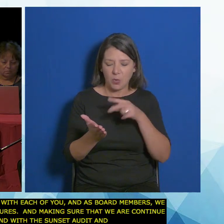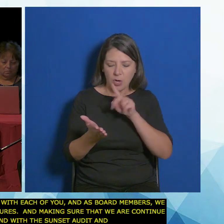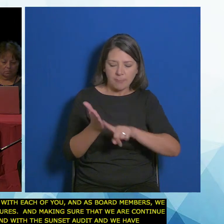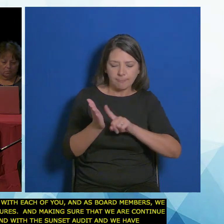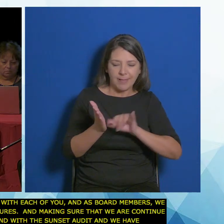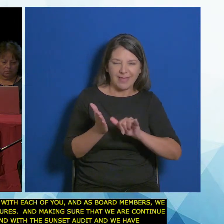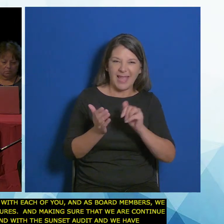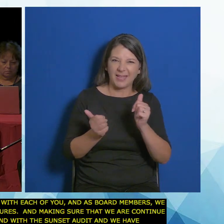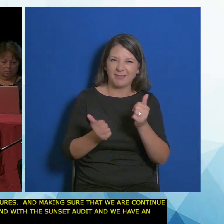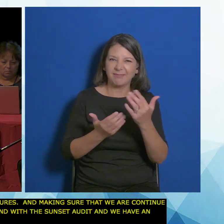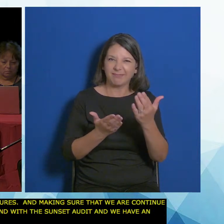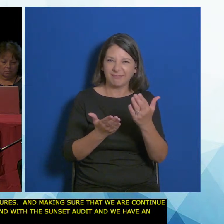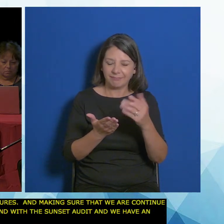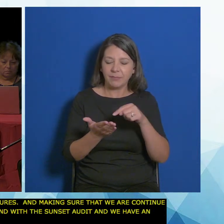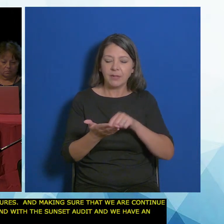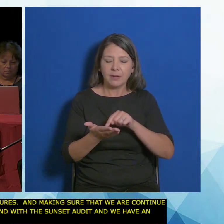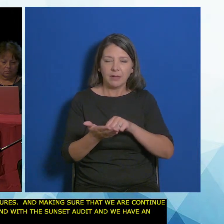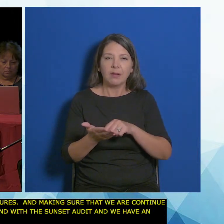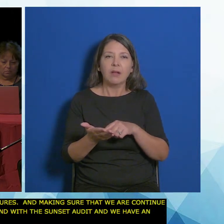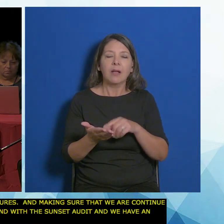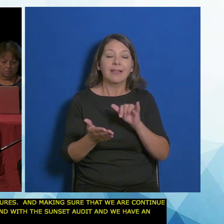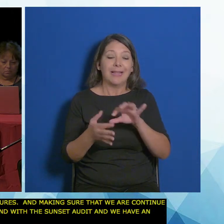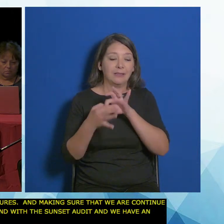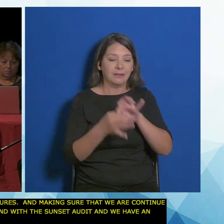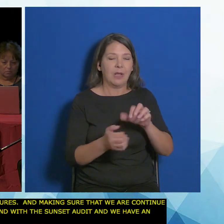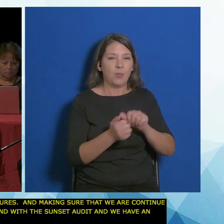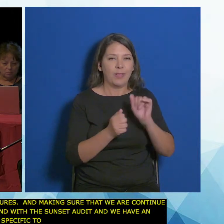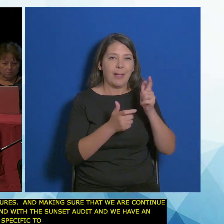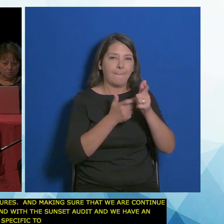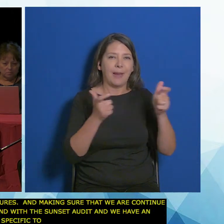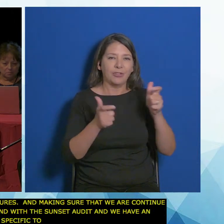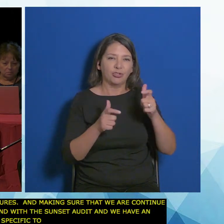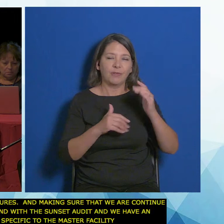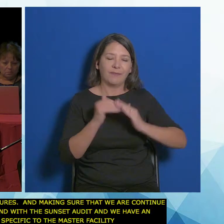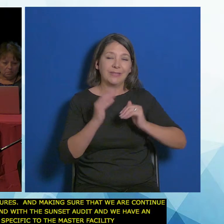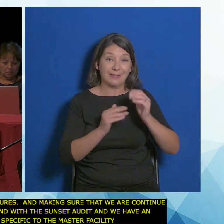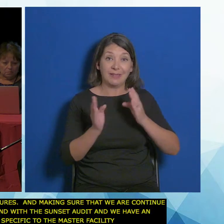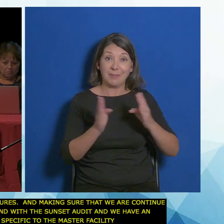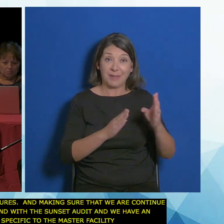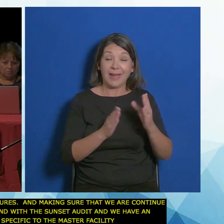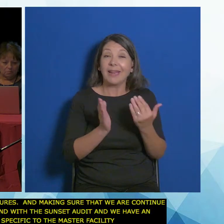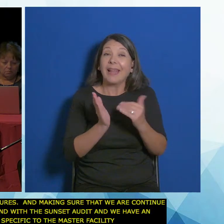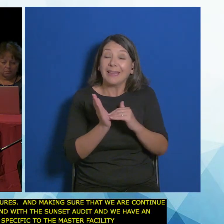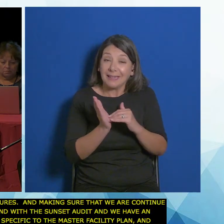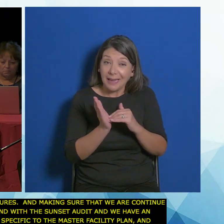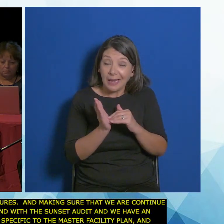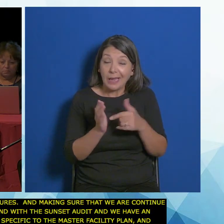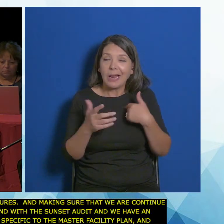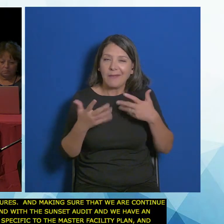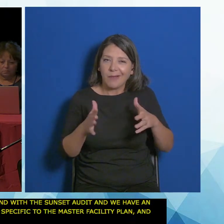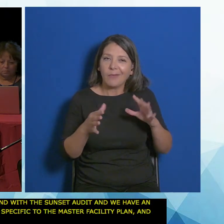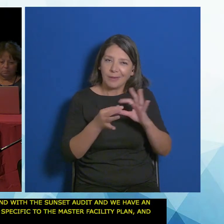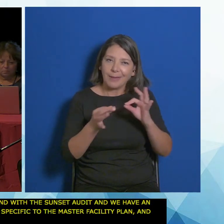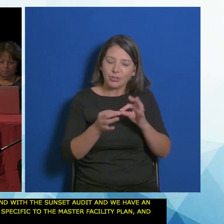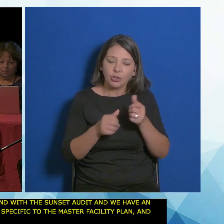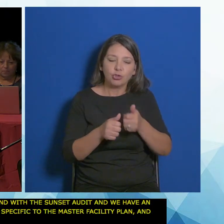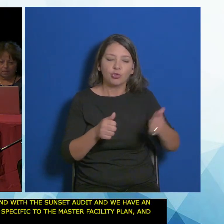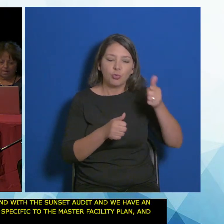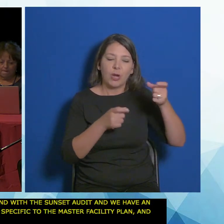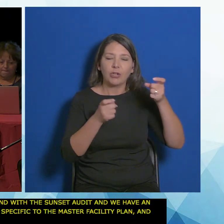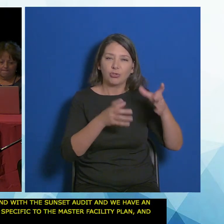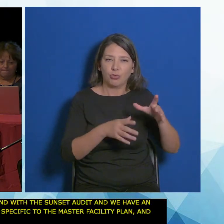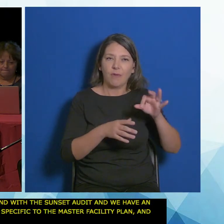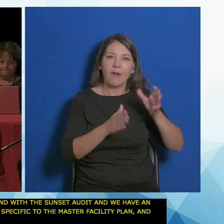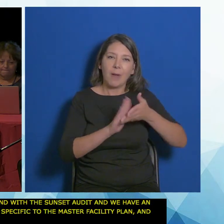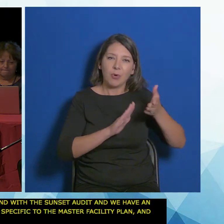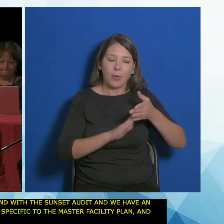addressing that, and that is specific to the master facility plan. And again, as I mentioned, our Director of Operations will be providing